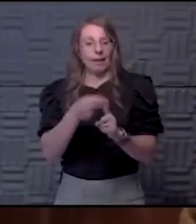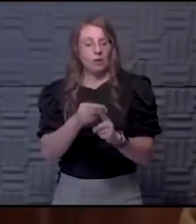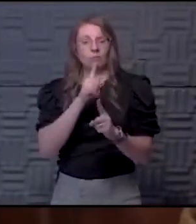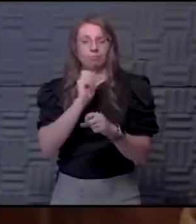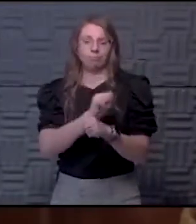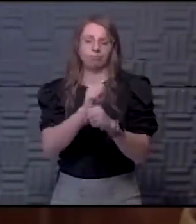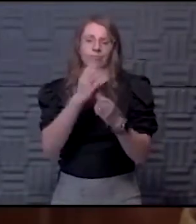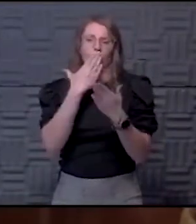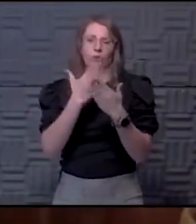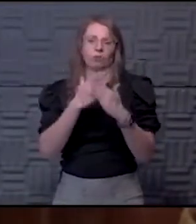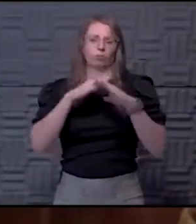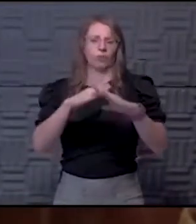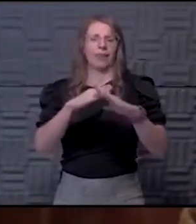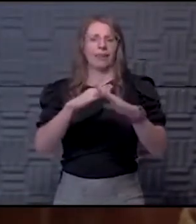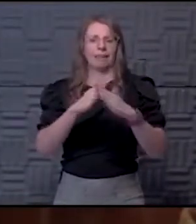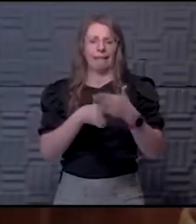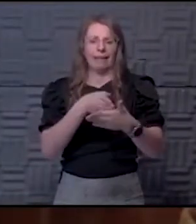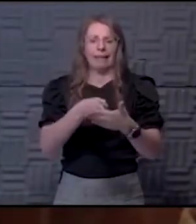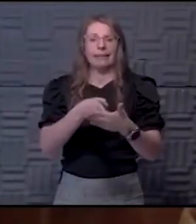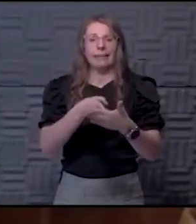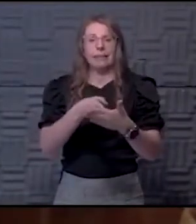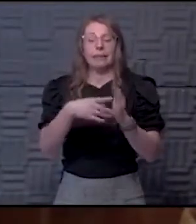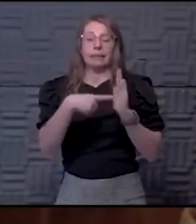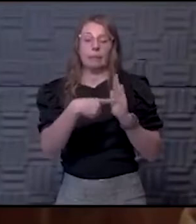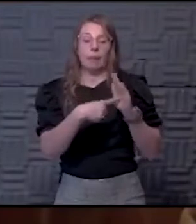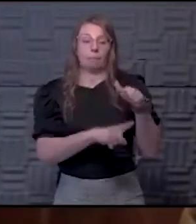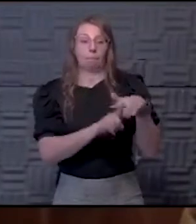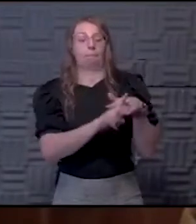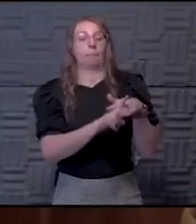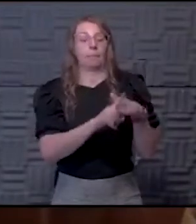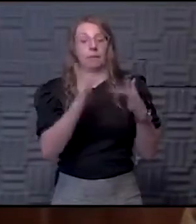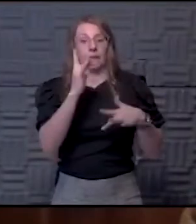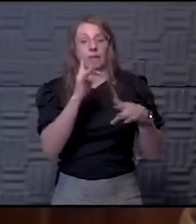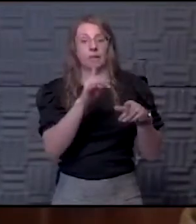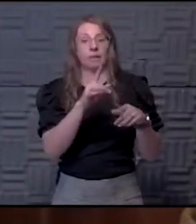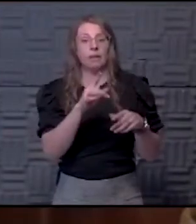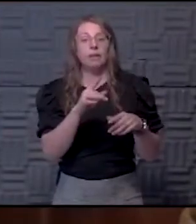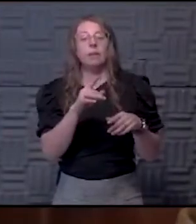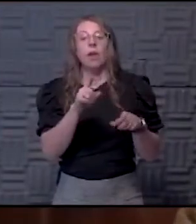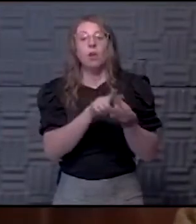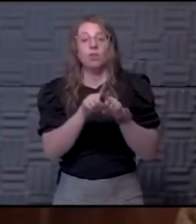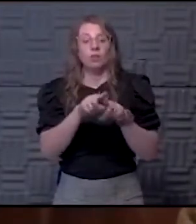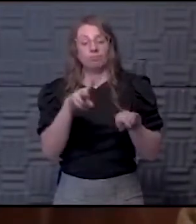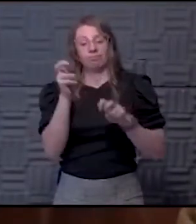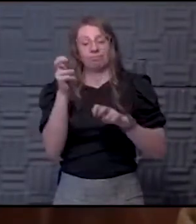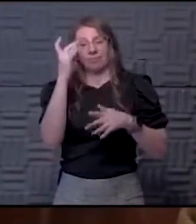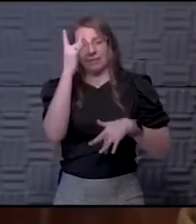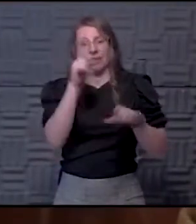in protecting against symptomatic disease, severe disease, and death.